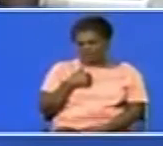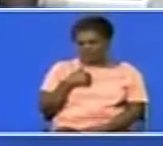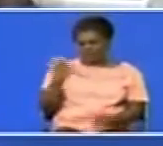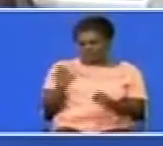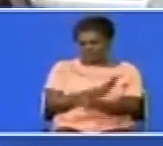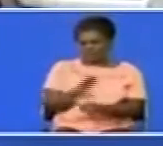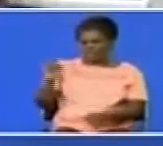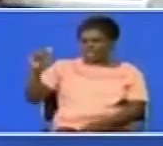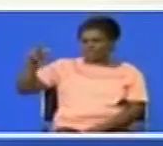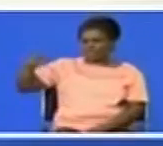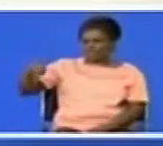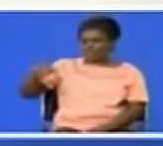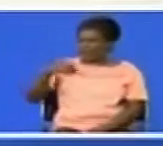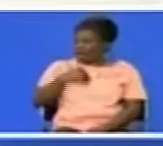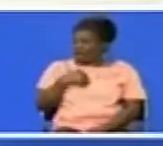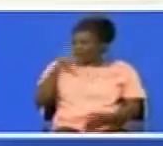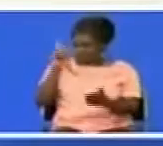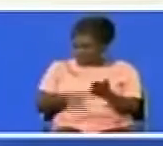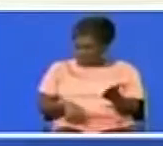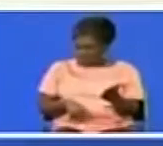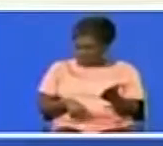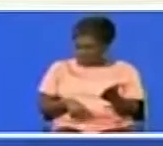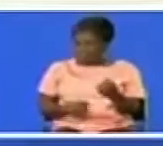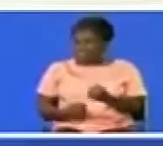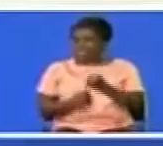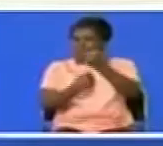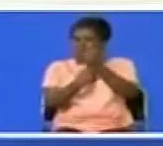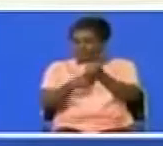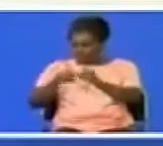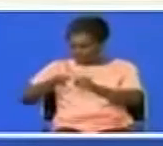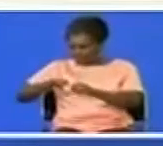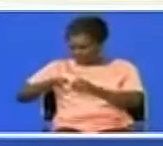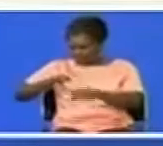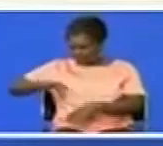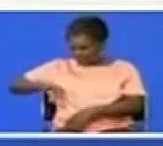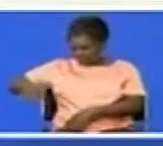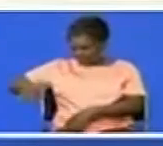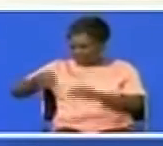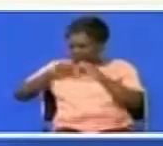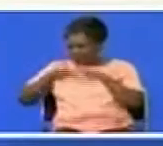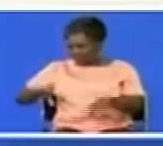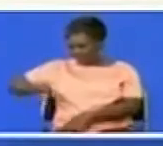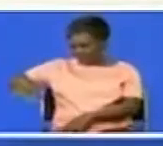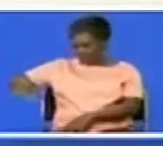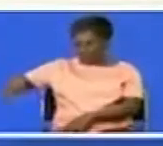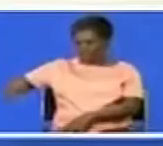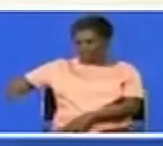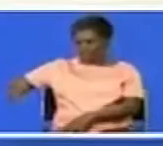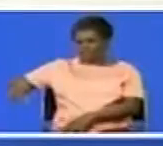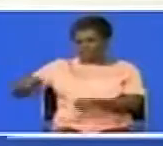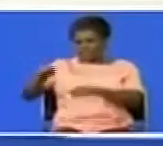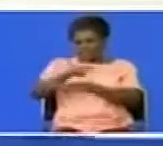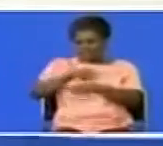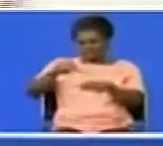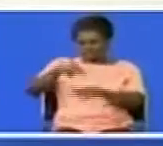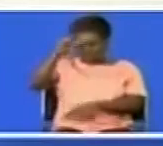provincial administration structure. So what we have, we are actually supporting devolved government, national, uh-huh. county government, and national